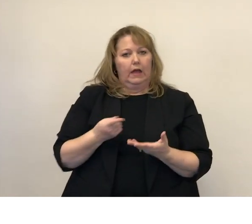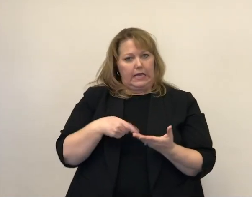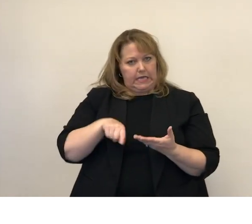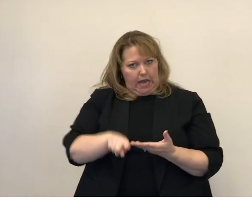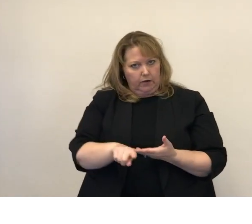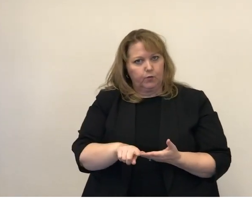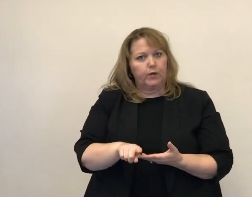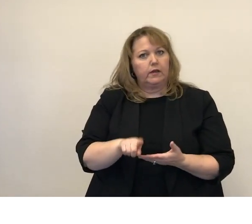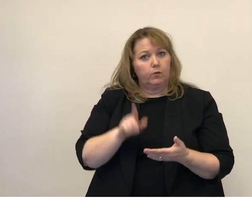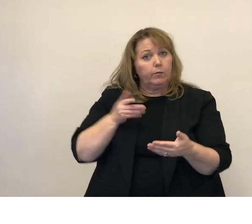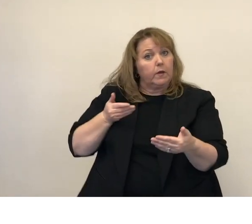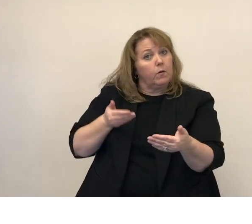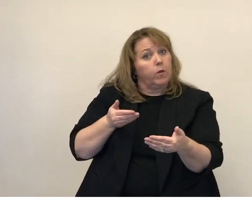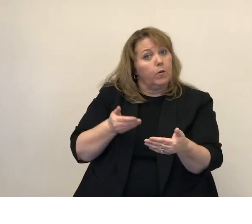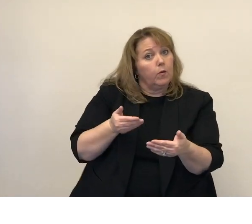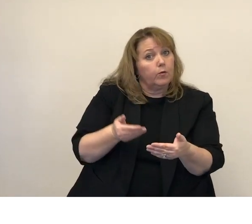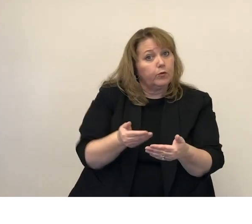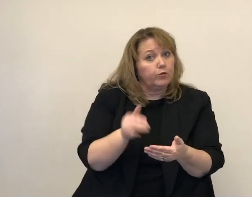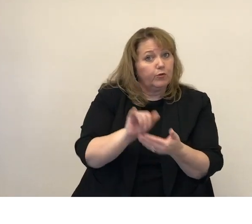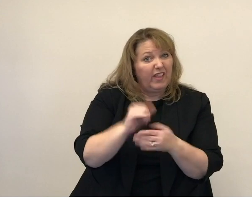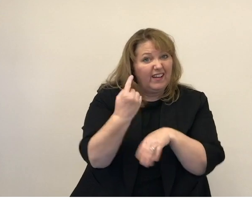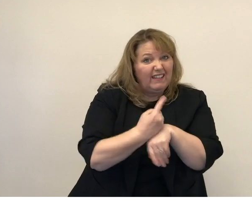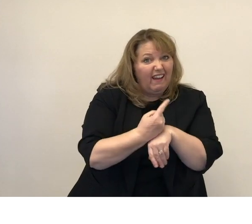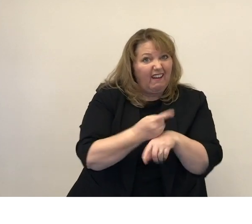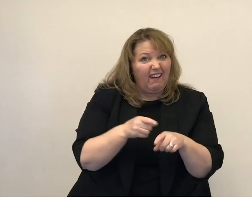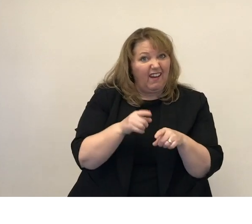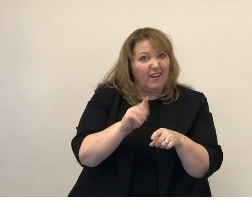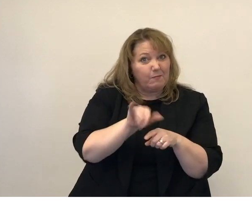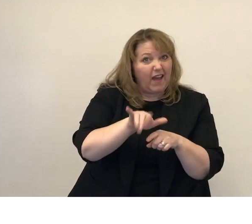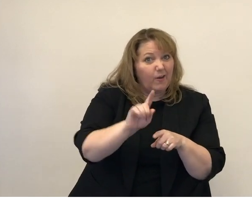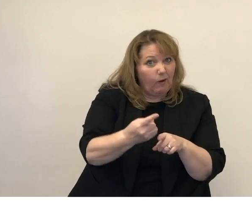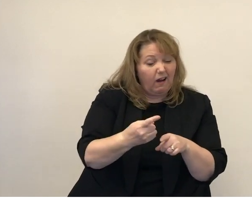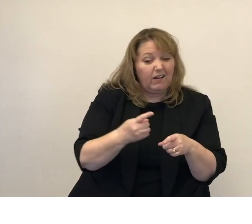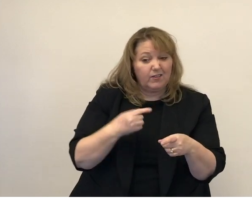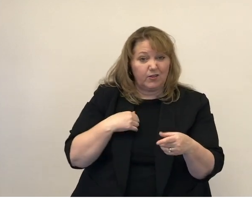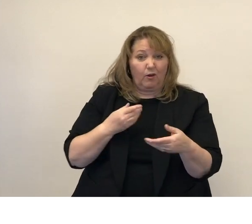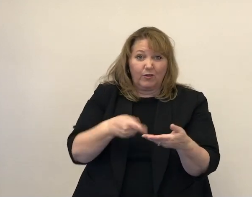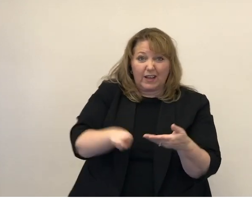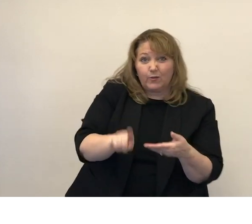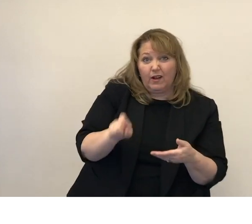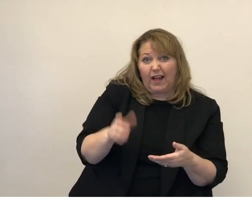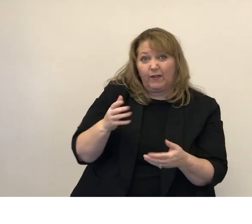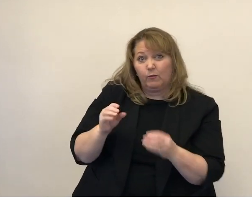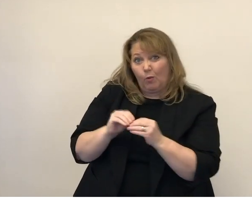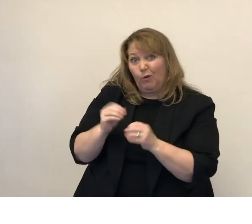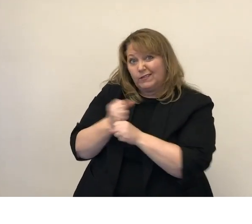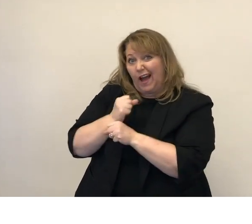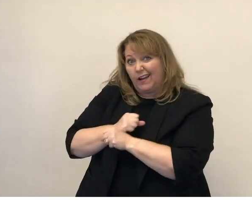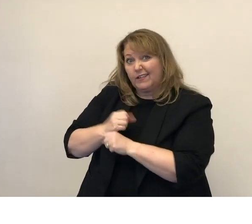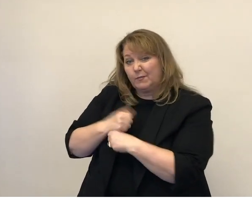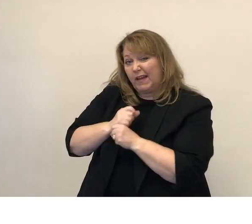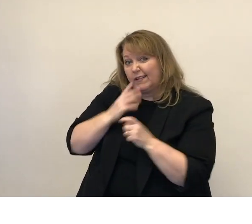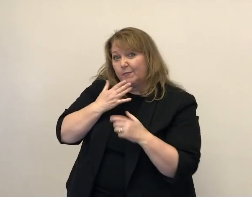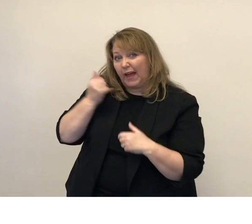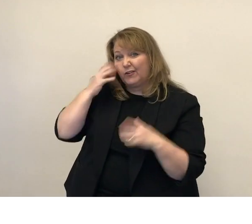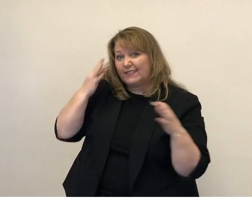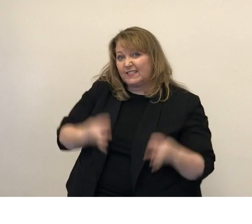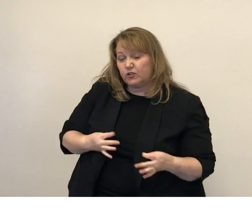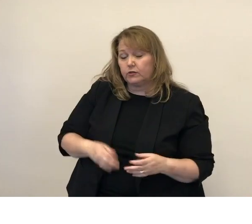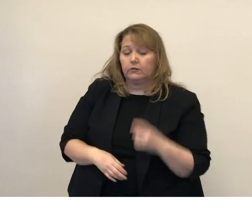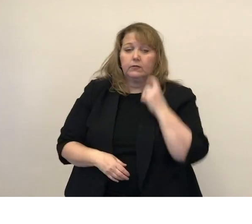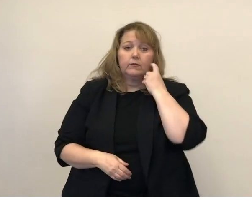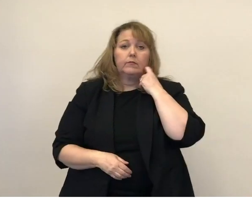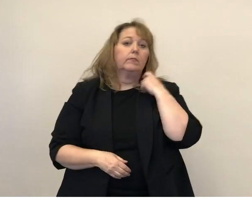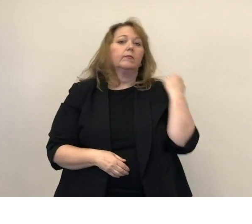in terms of how we're going to do in terms of extending or not extending various directives. You think we'd have at least a week's notice